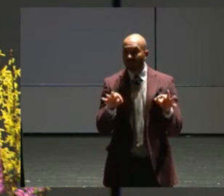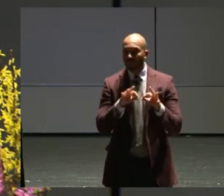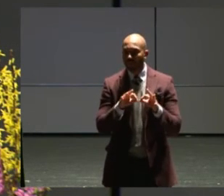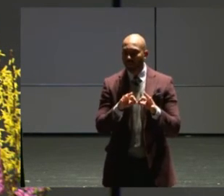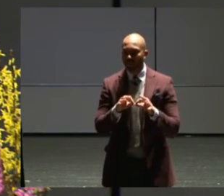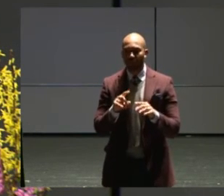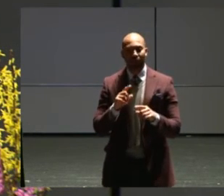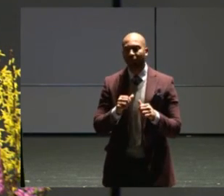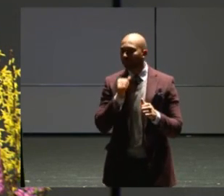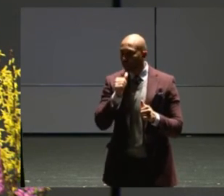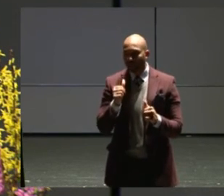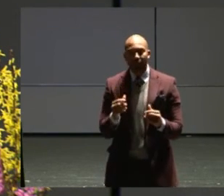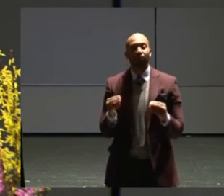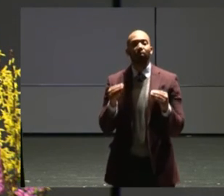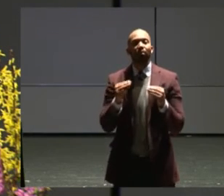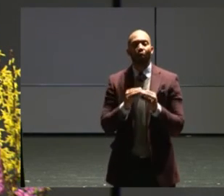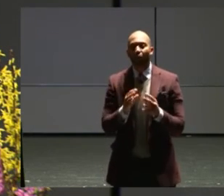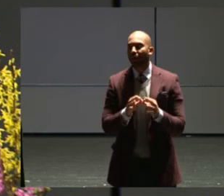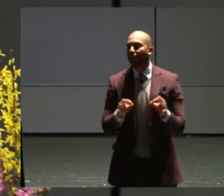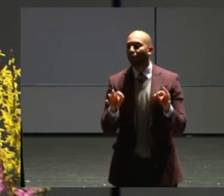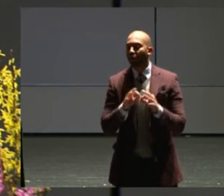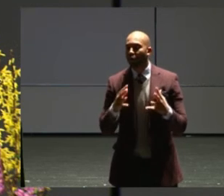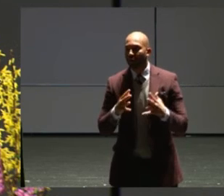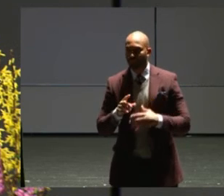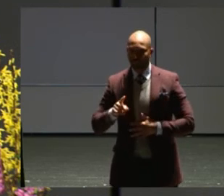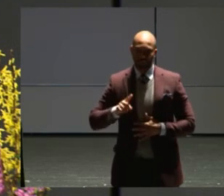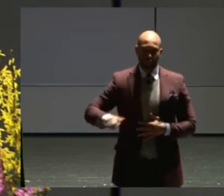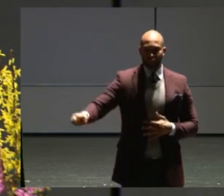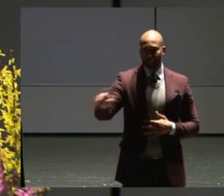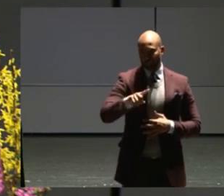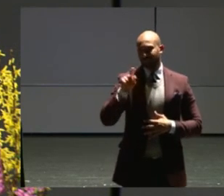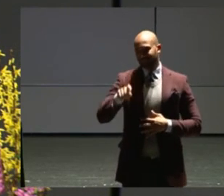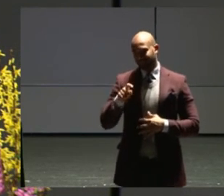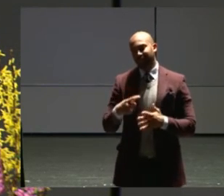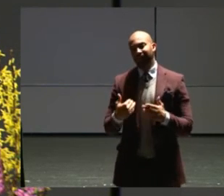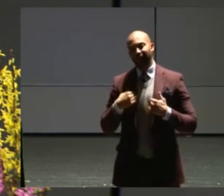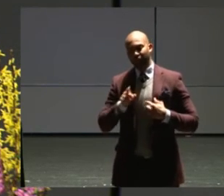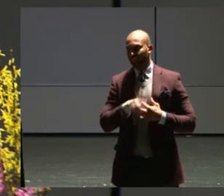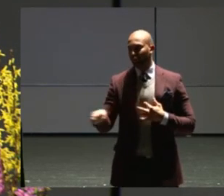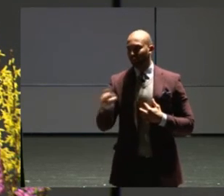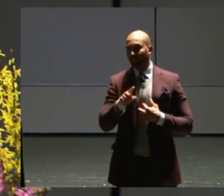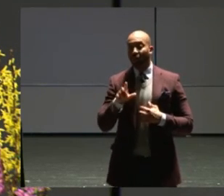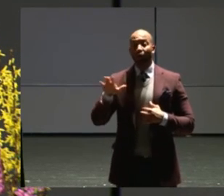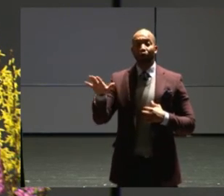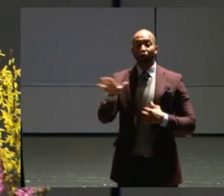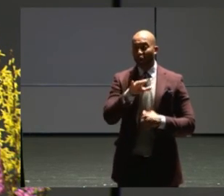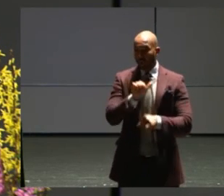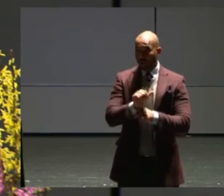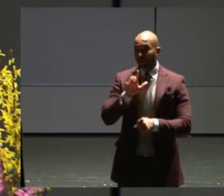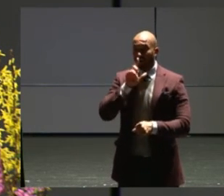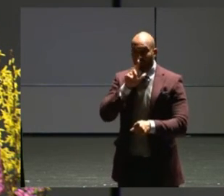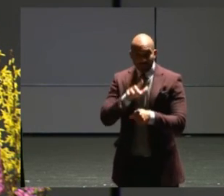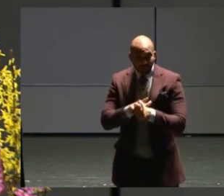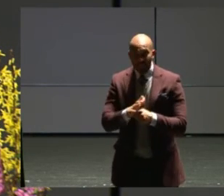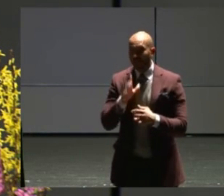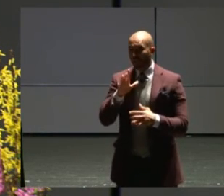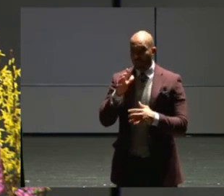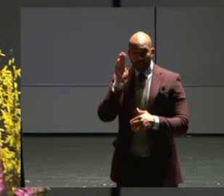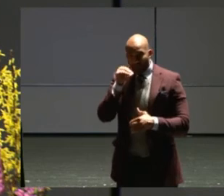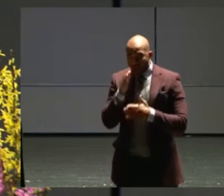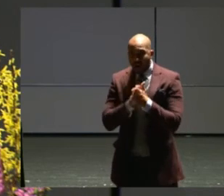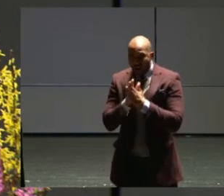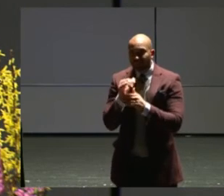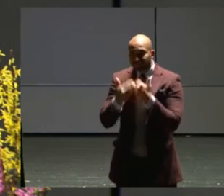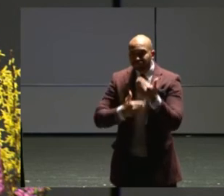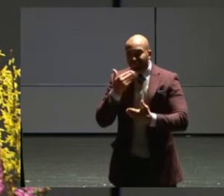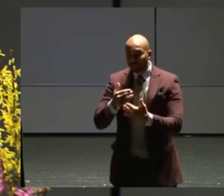that's important happens without you. Without the contributions, without your commitment, without the dedication and the things that you